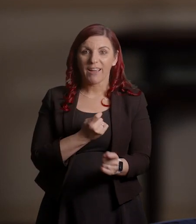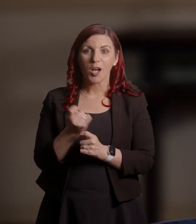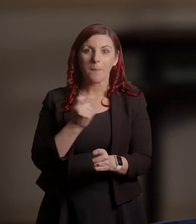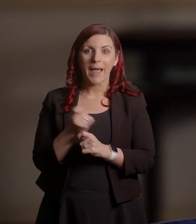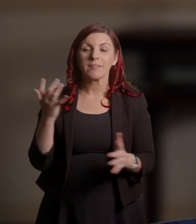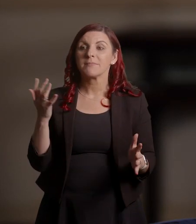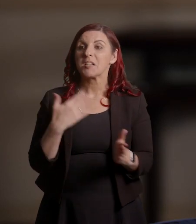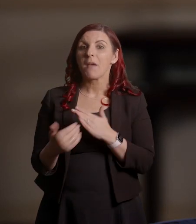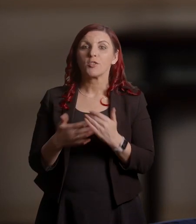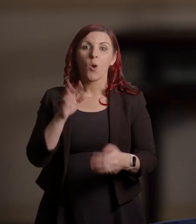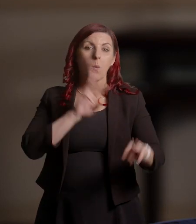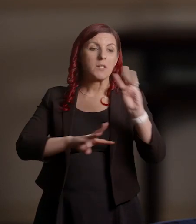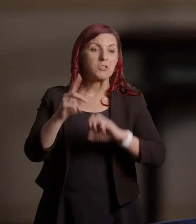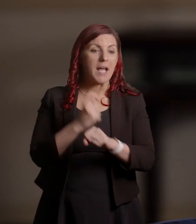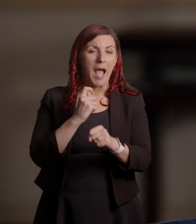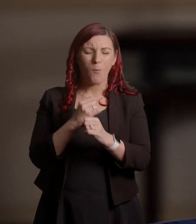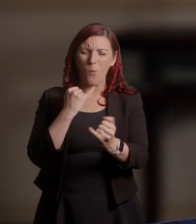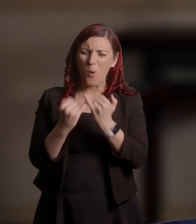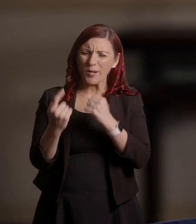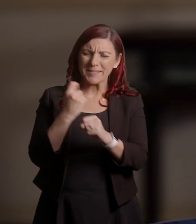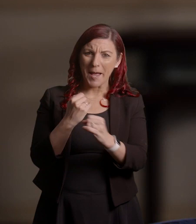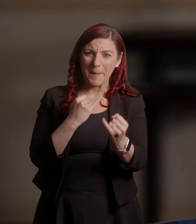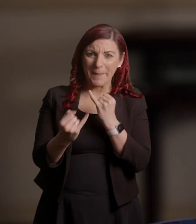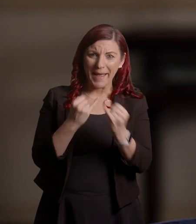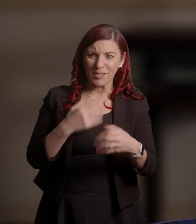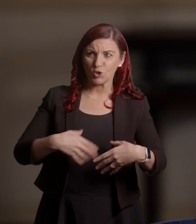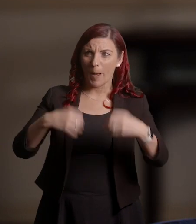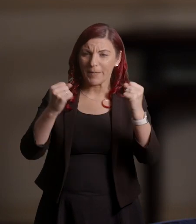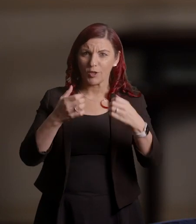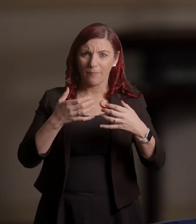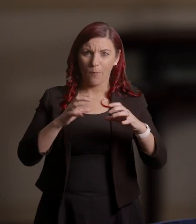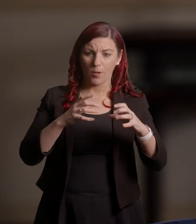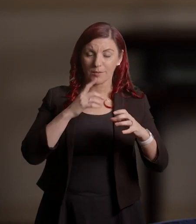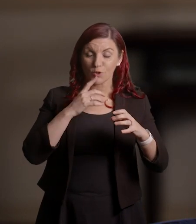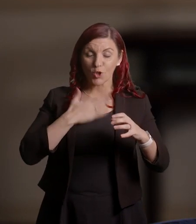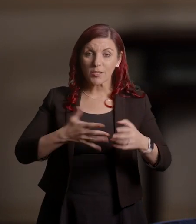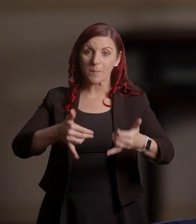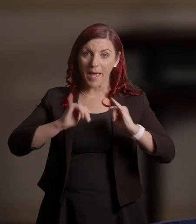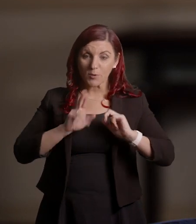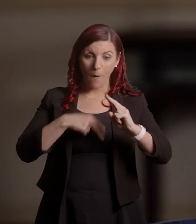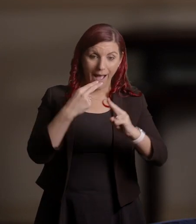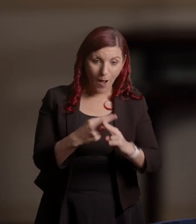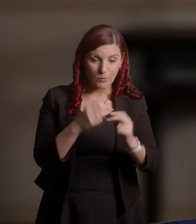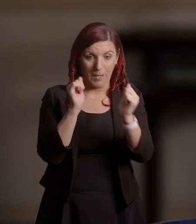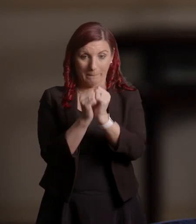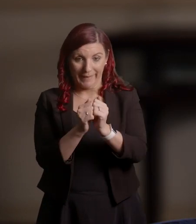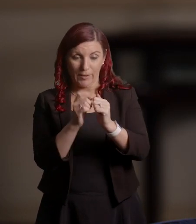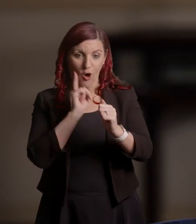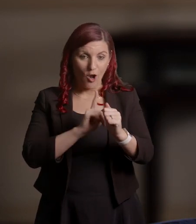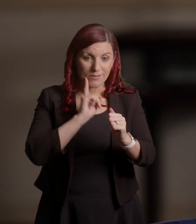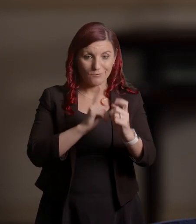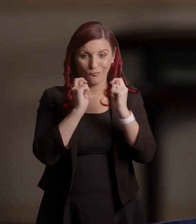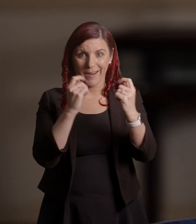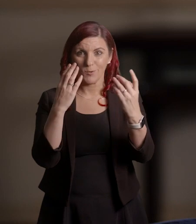year going to training, even though it was the winter and it was the worst time for us to be playing championship football, to be able to go out and to see the girls and be